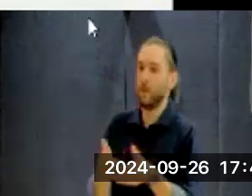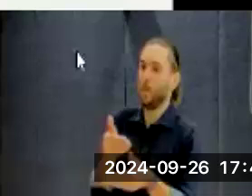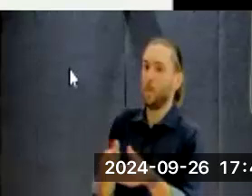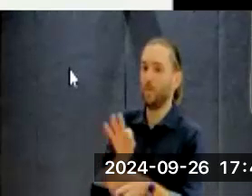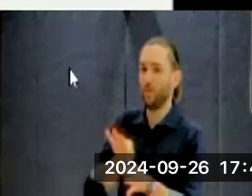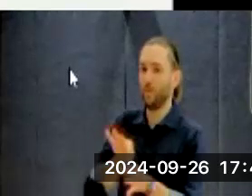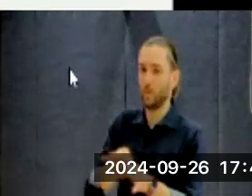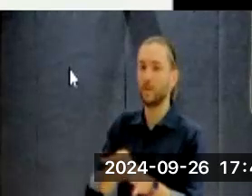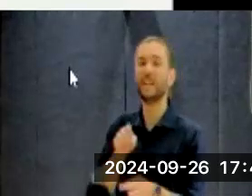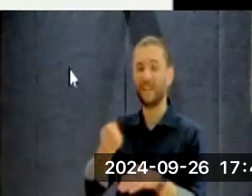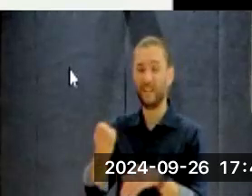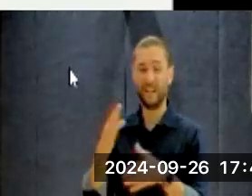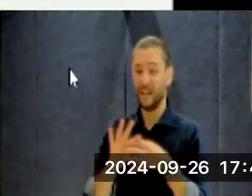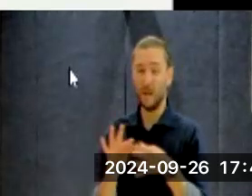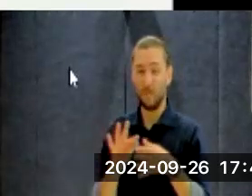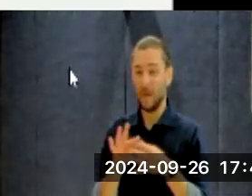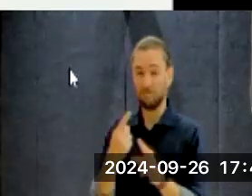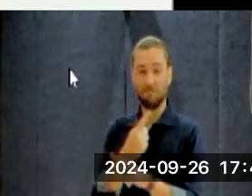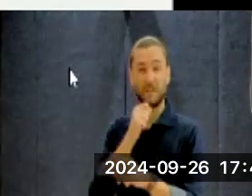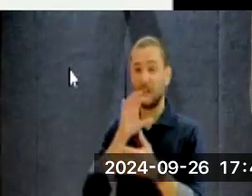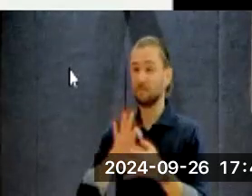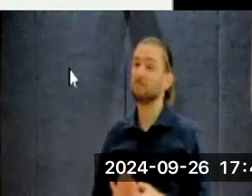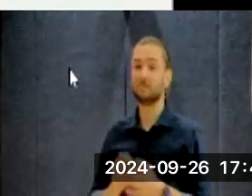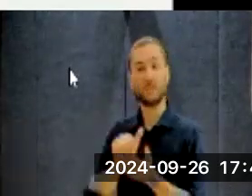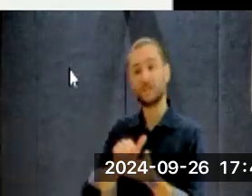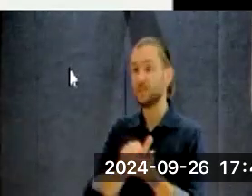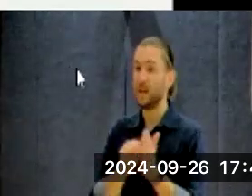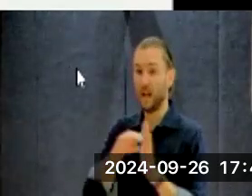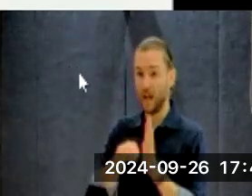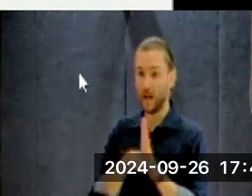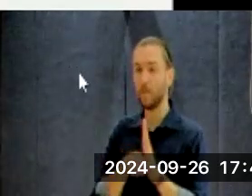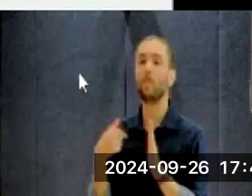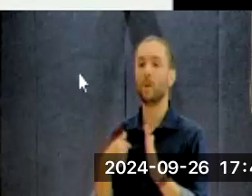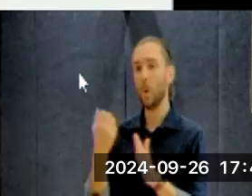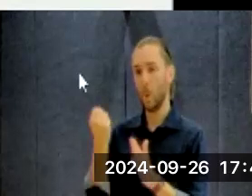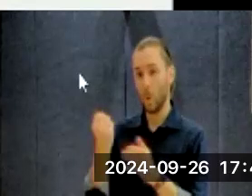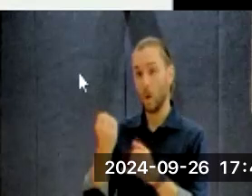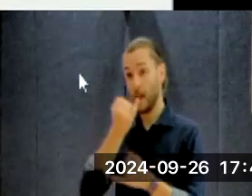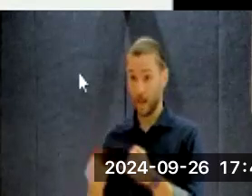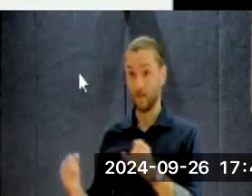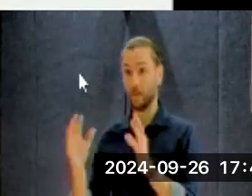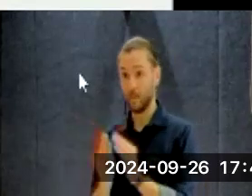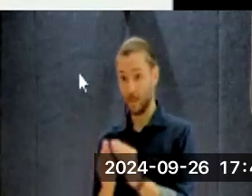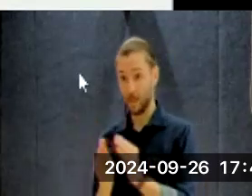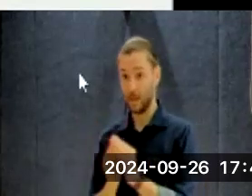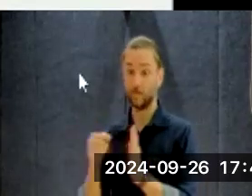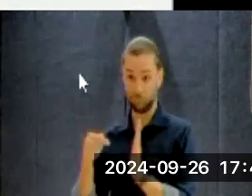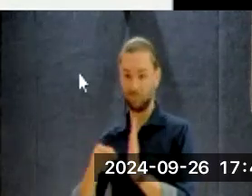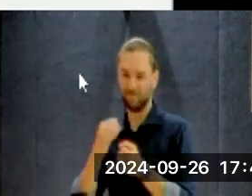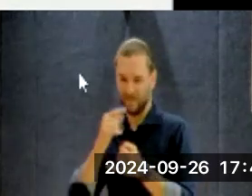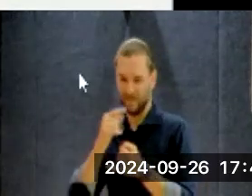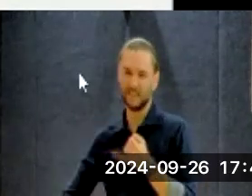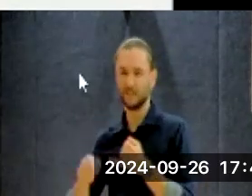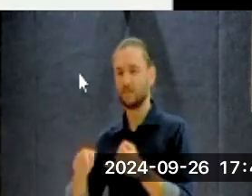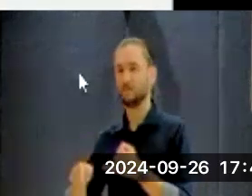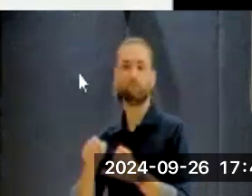the comment is not about a specific agenda item, we'll read it aloud or summarize it at the end of the meeting during the agenda item, public comment on items